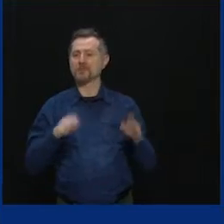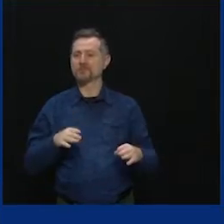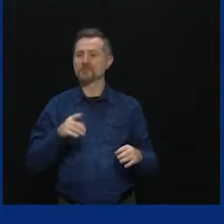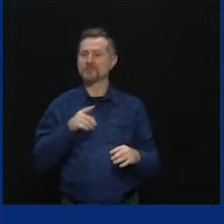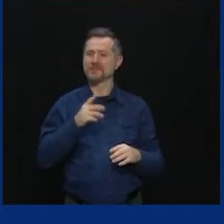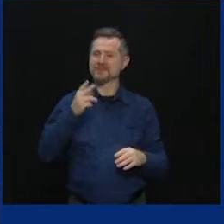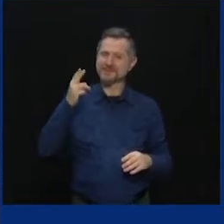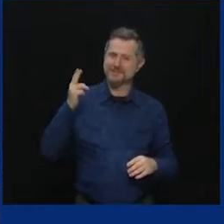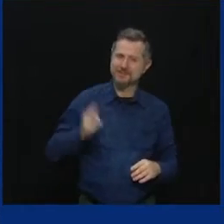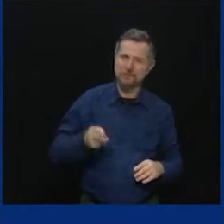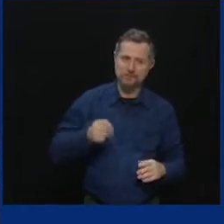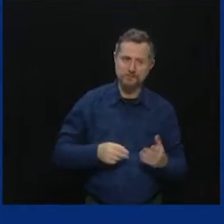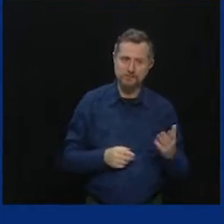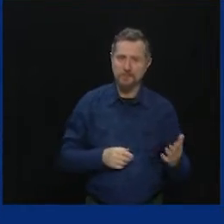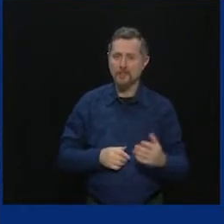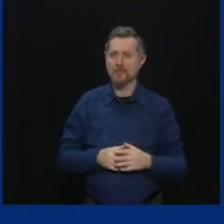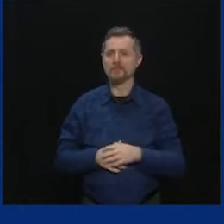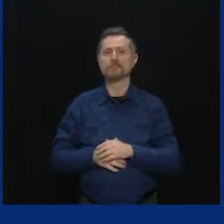history.